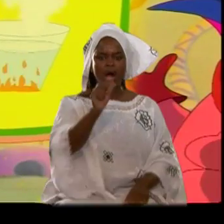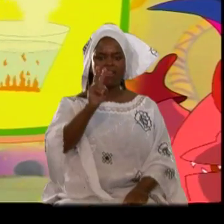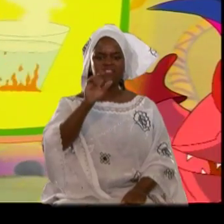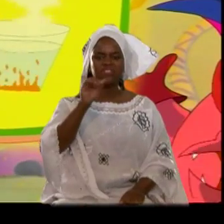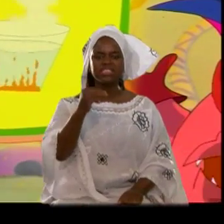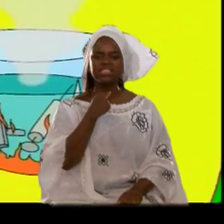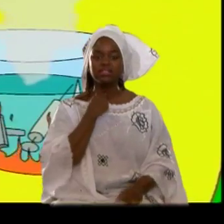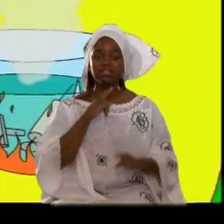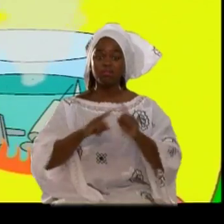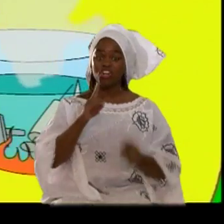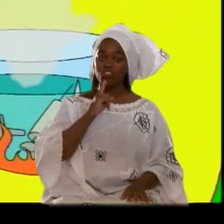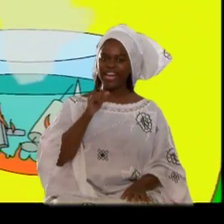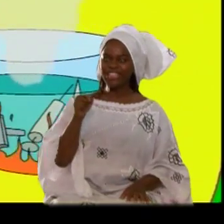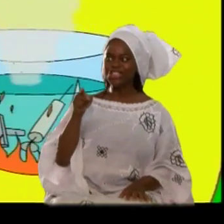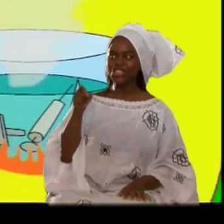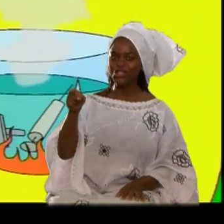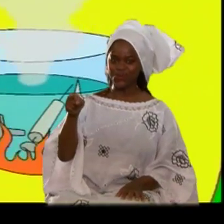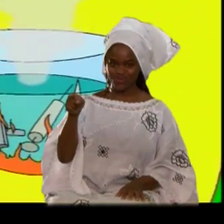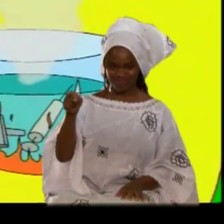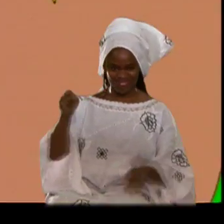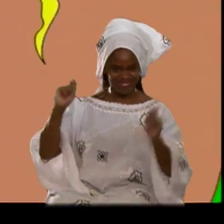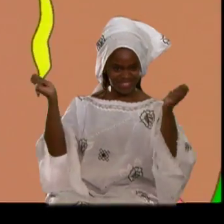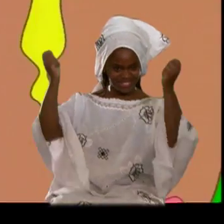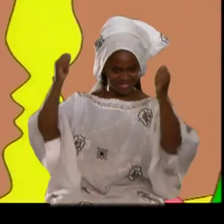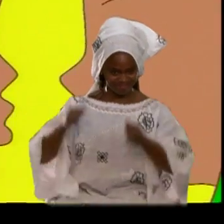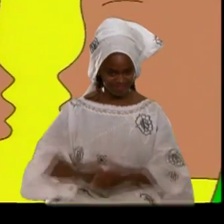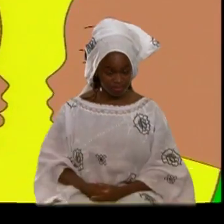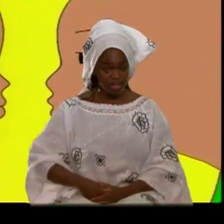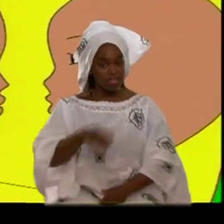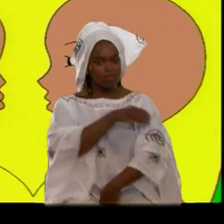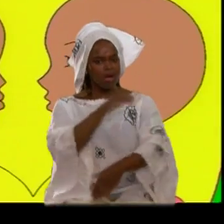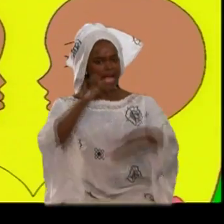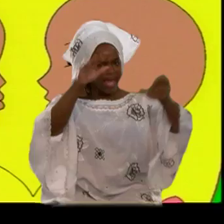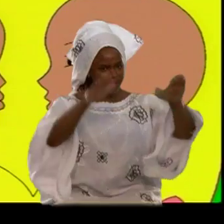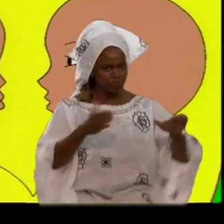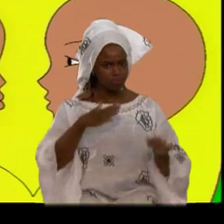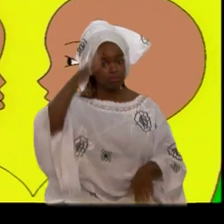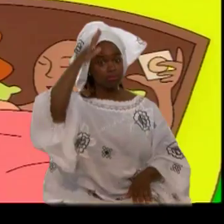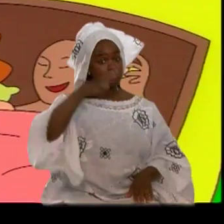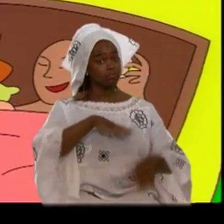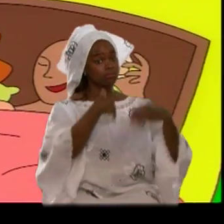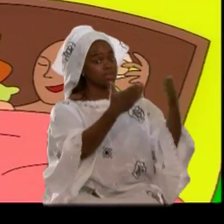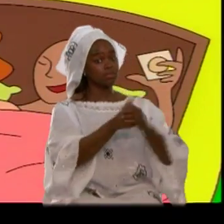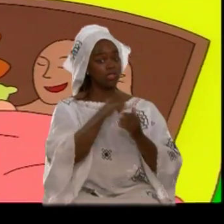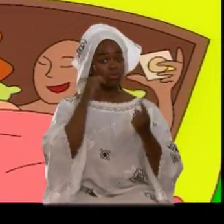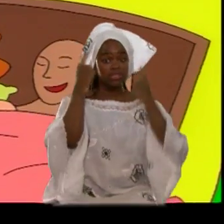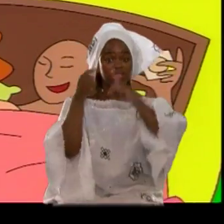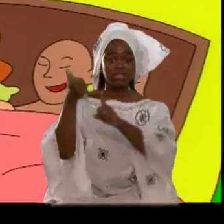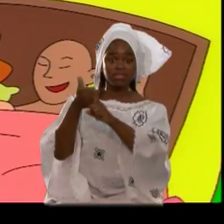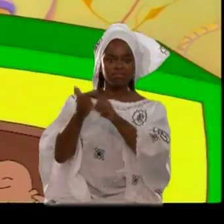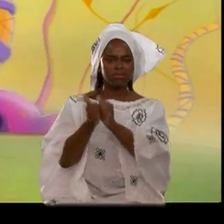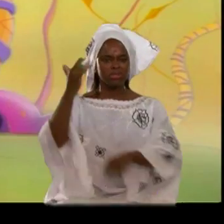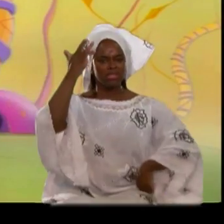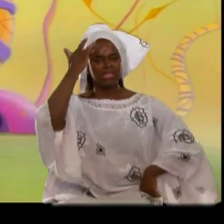Humans should never use cutting instruments if they've already been used or not sterilized. If they have sex, they must be faithful to each other or use